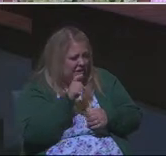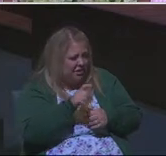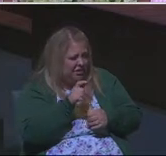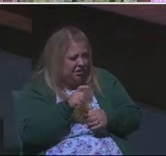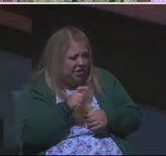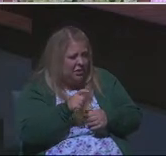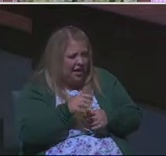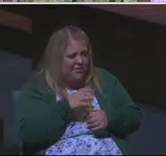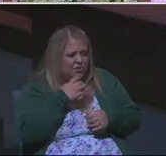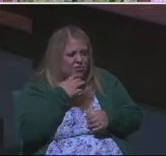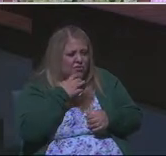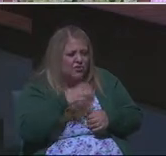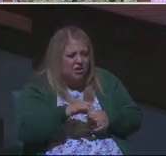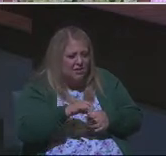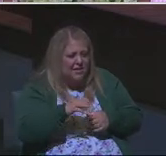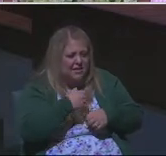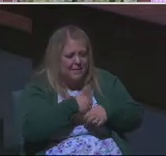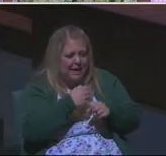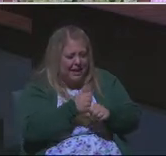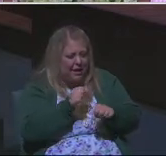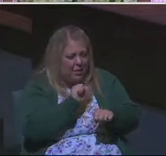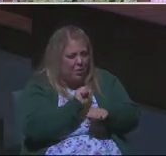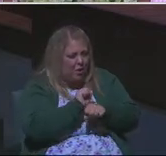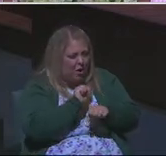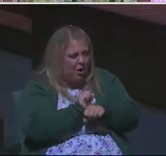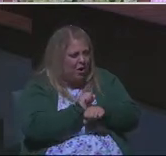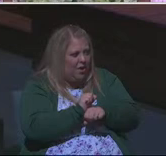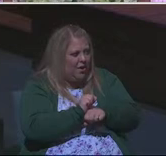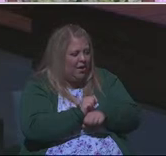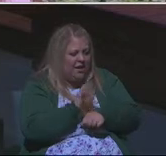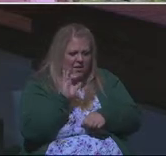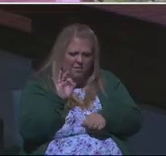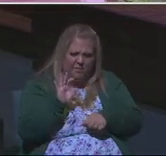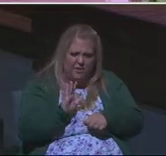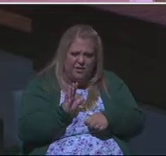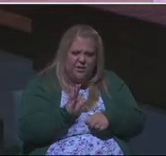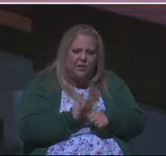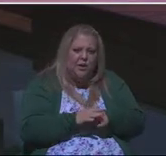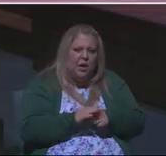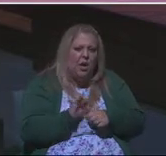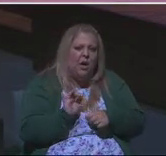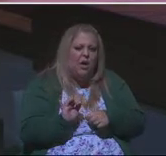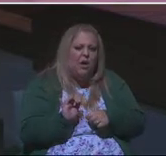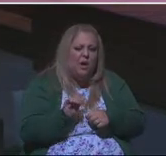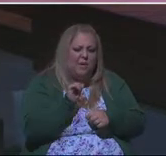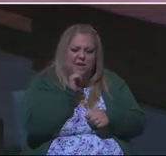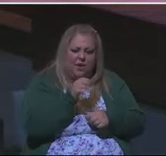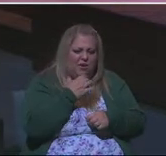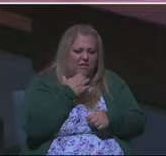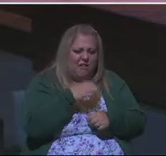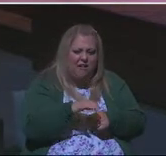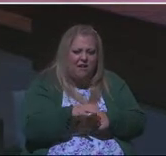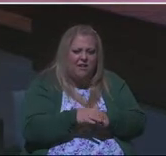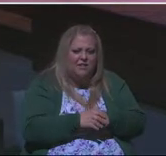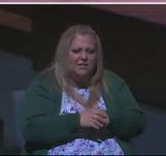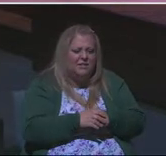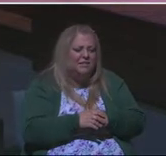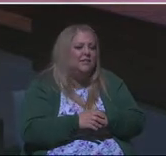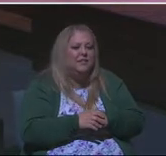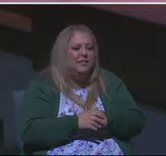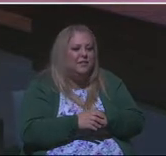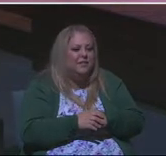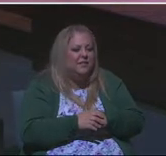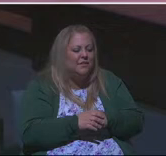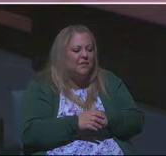at the lawnmower while you pull the. And the preacher's like, I don't cuss. I can't even remember any cuss words. He said, you